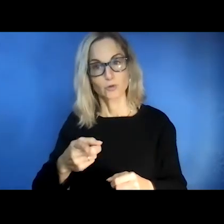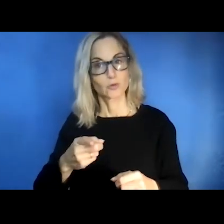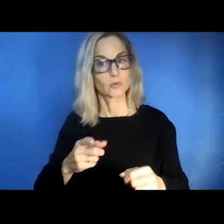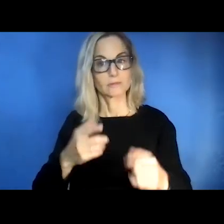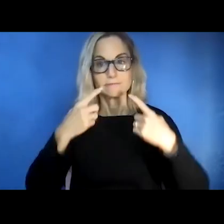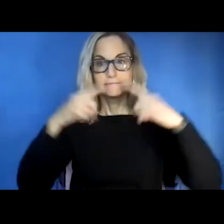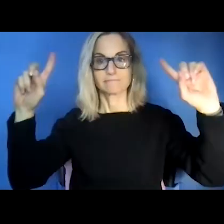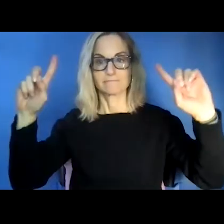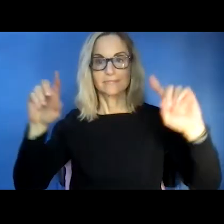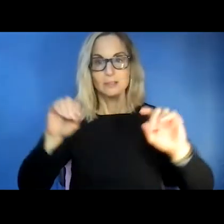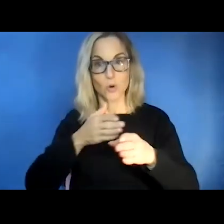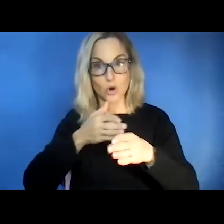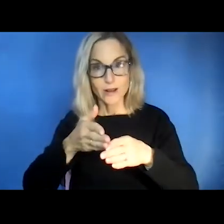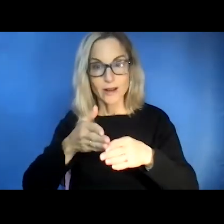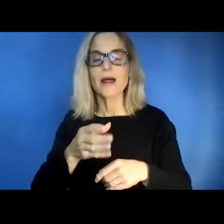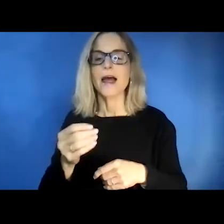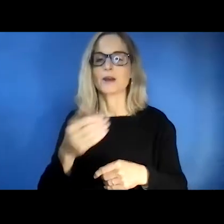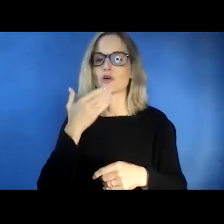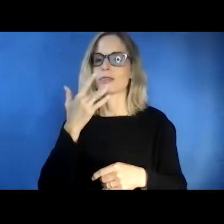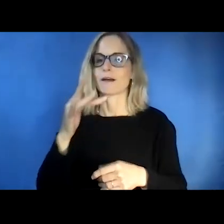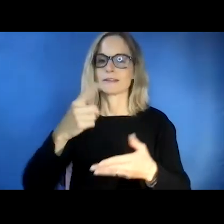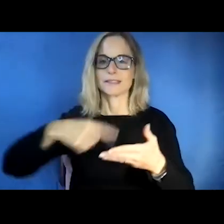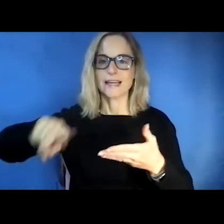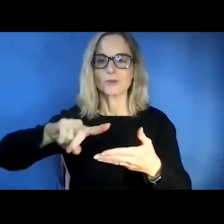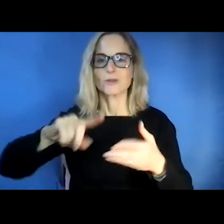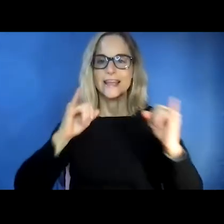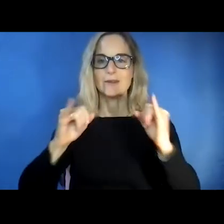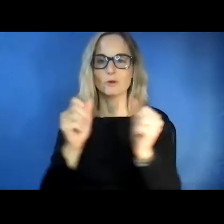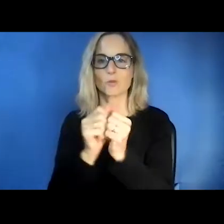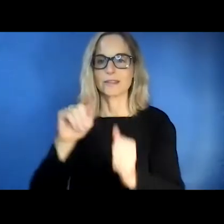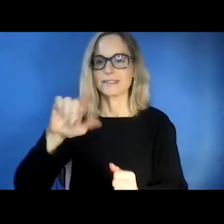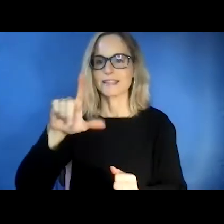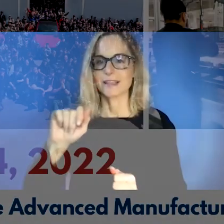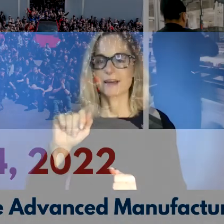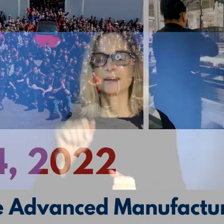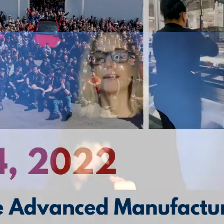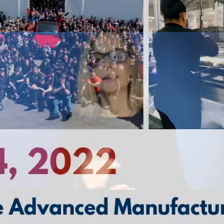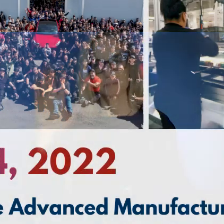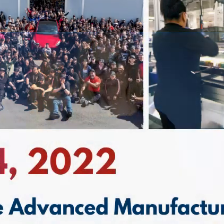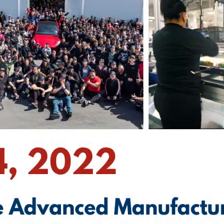next week interviewing with Tesla. Thanks for joining us. We'll talk to you soon.